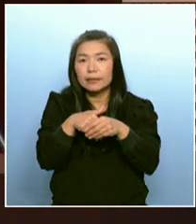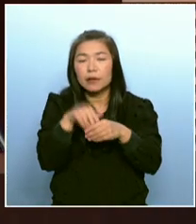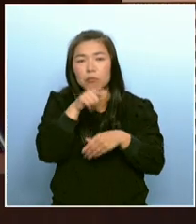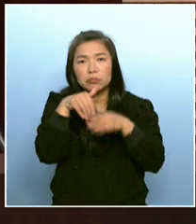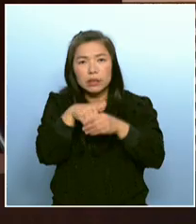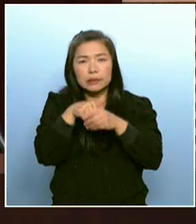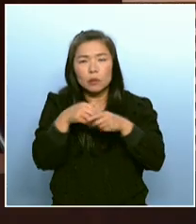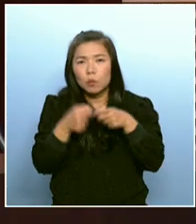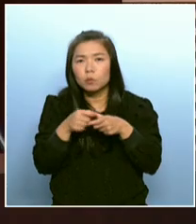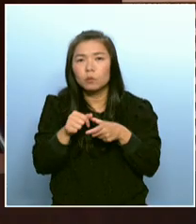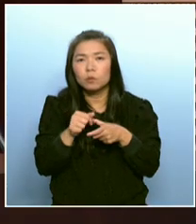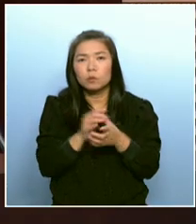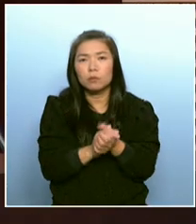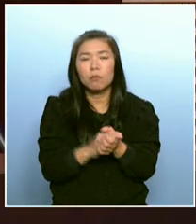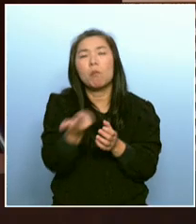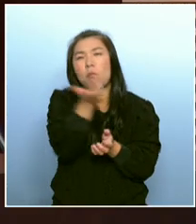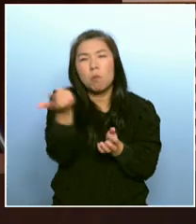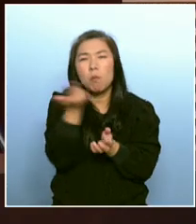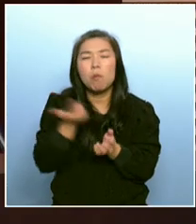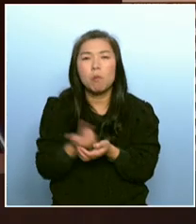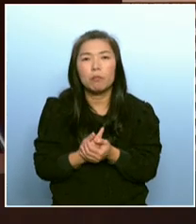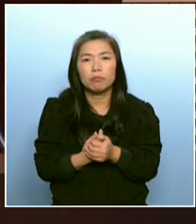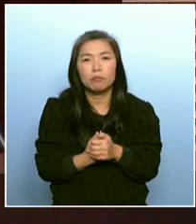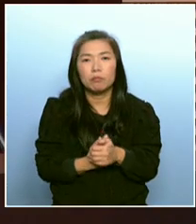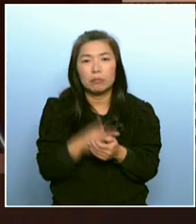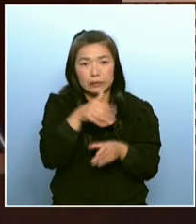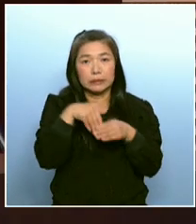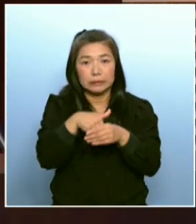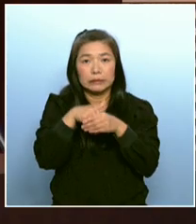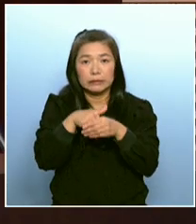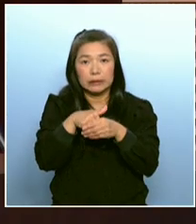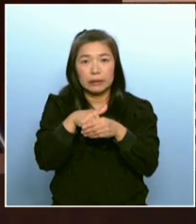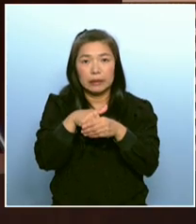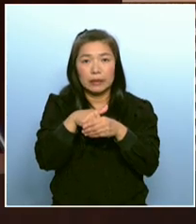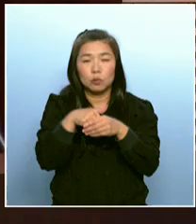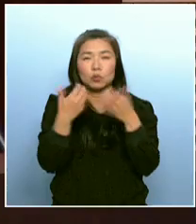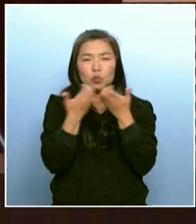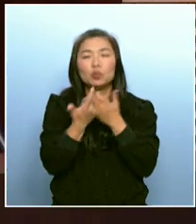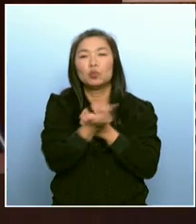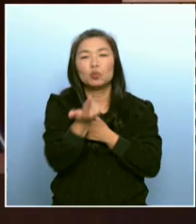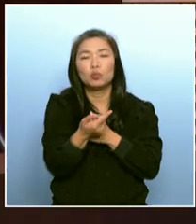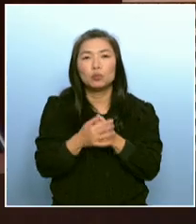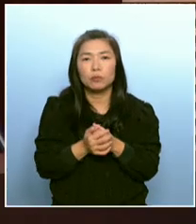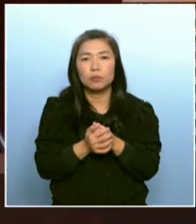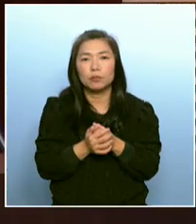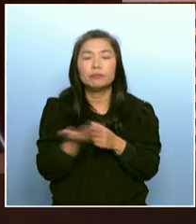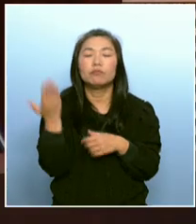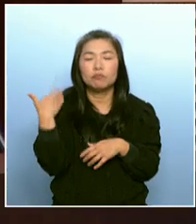we recruited students for the 9th batch, there were more applicant organizations,